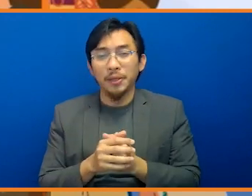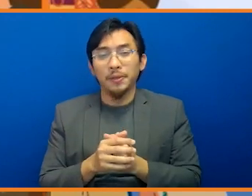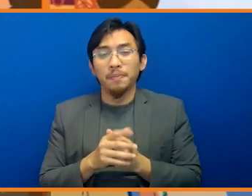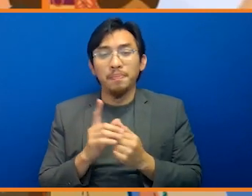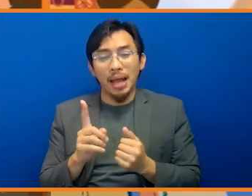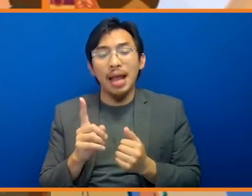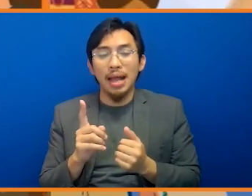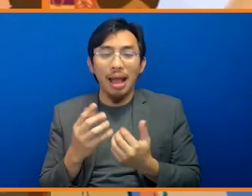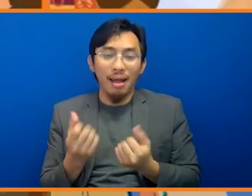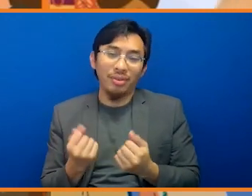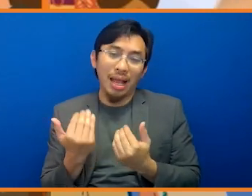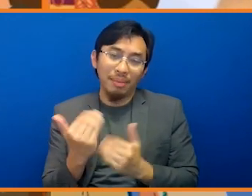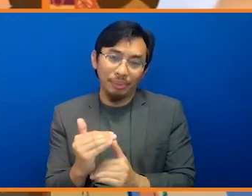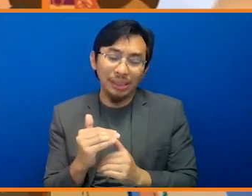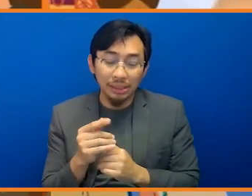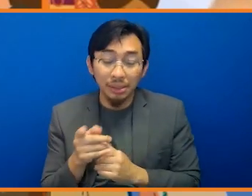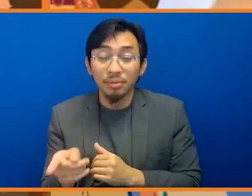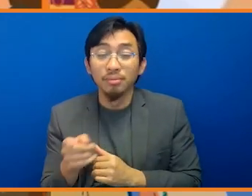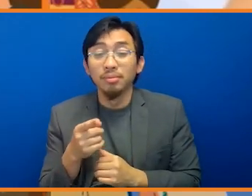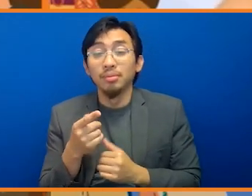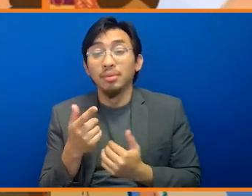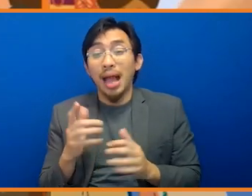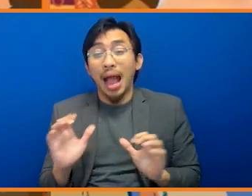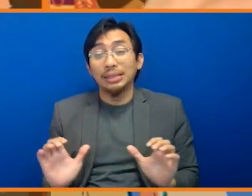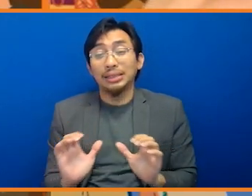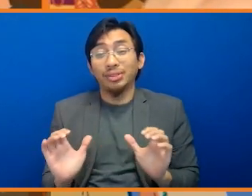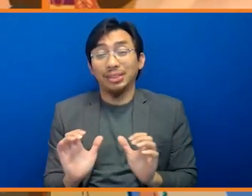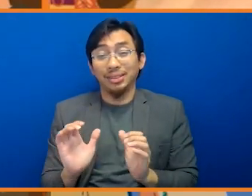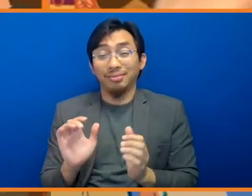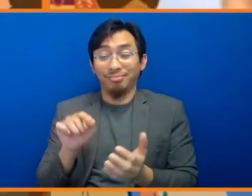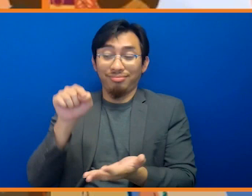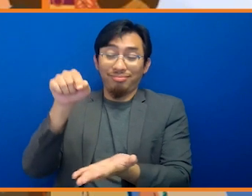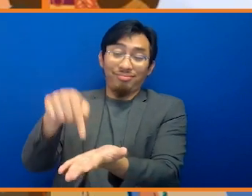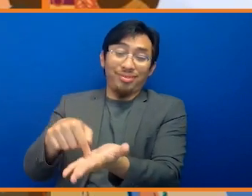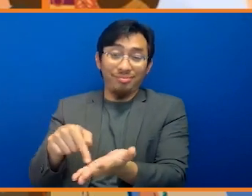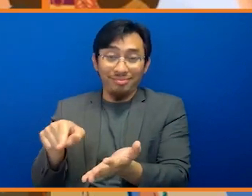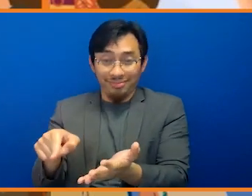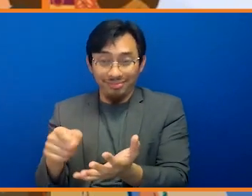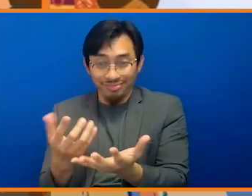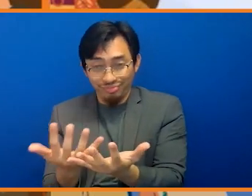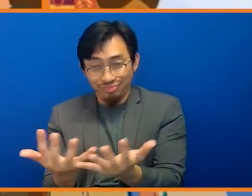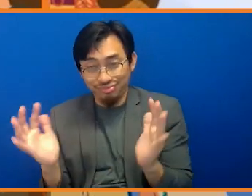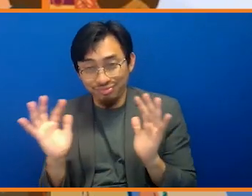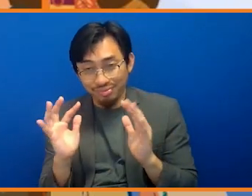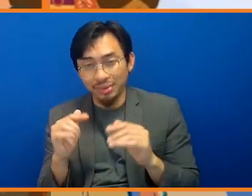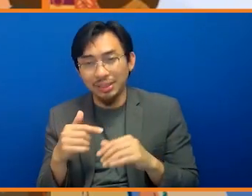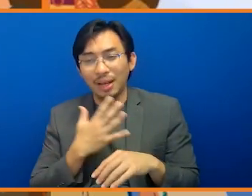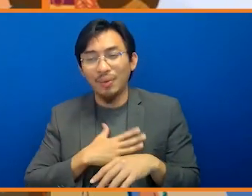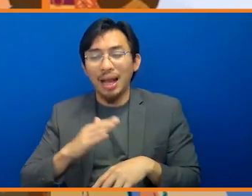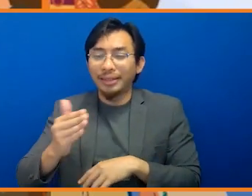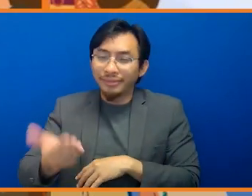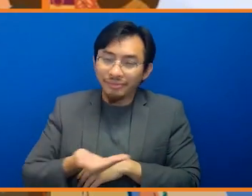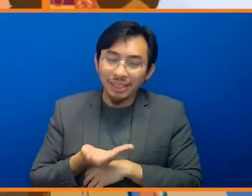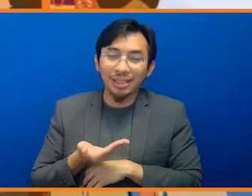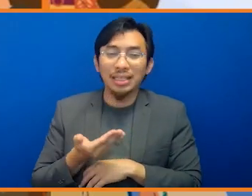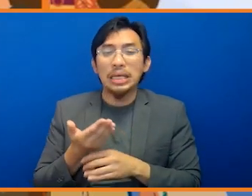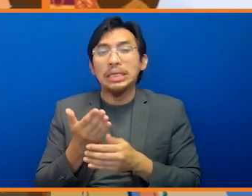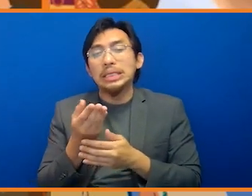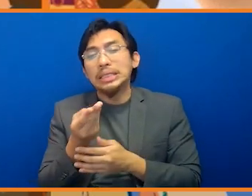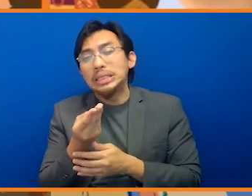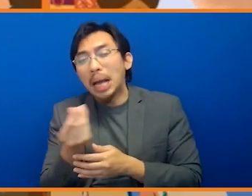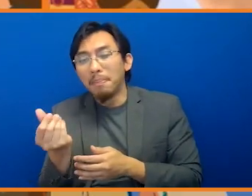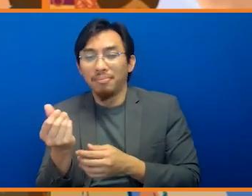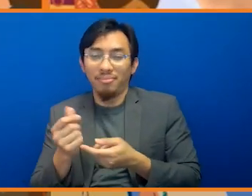limited, especially the activity on site. So I'd like to